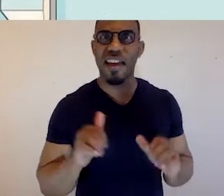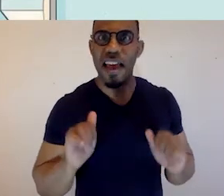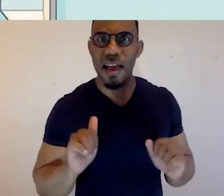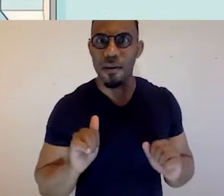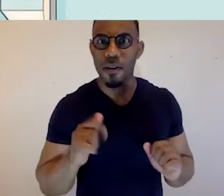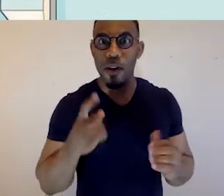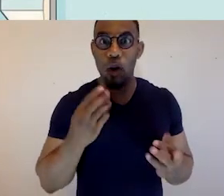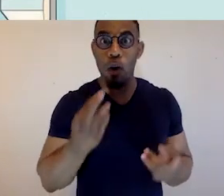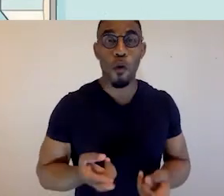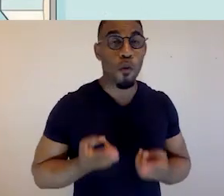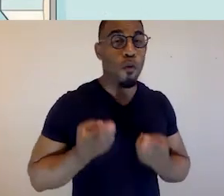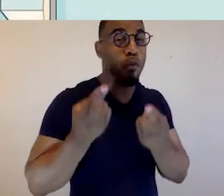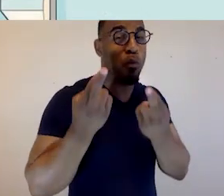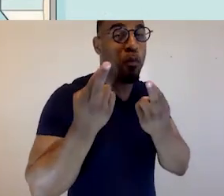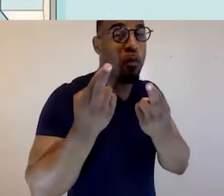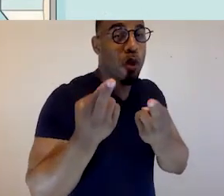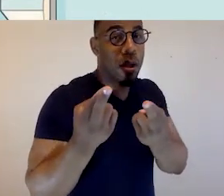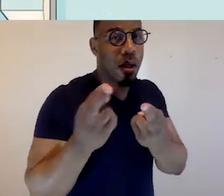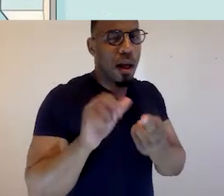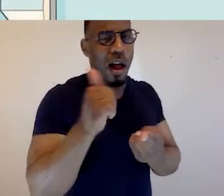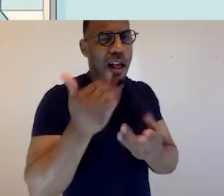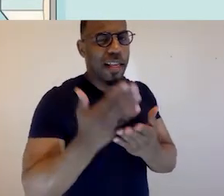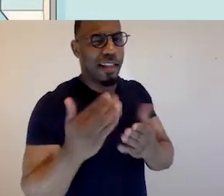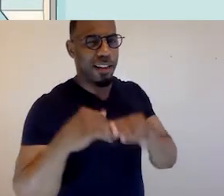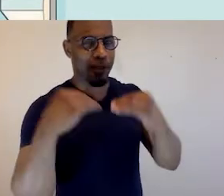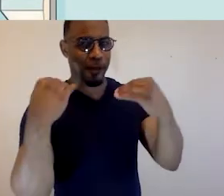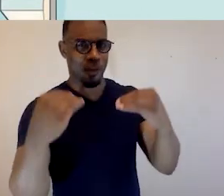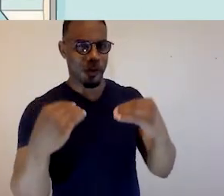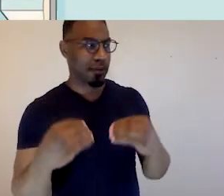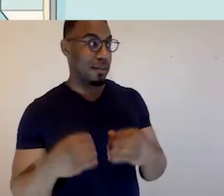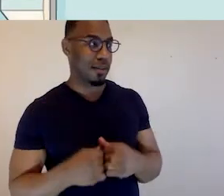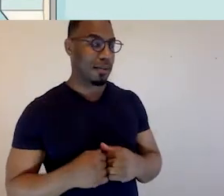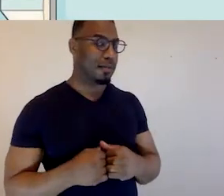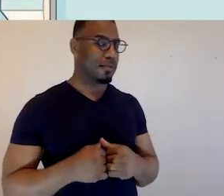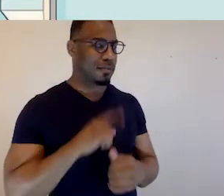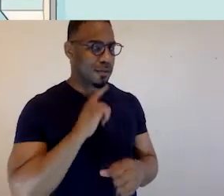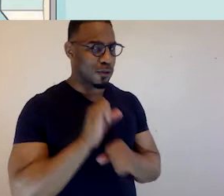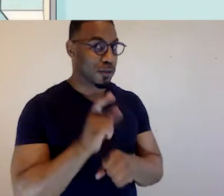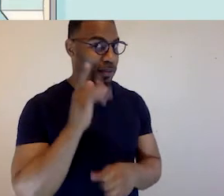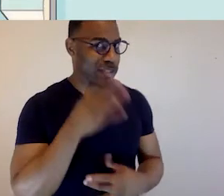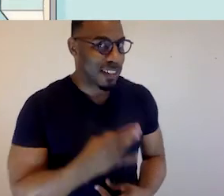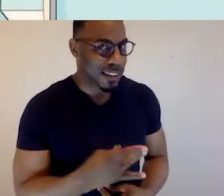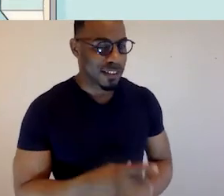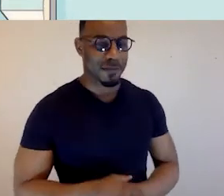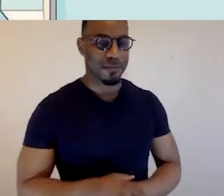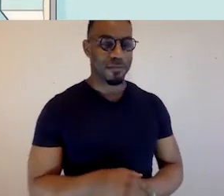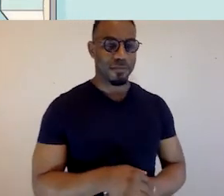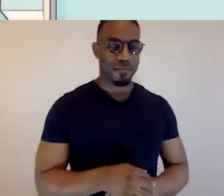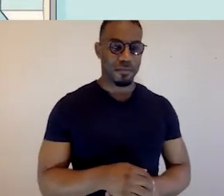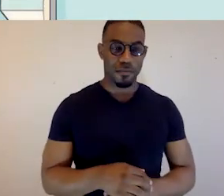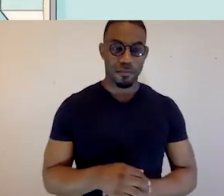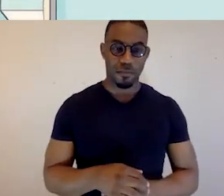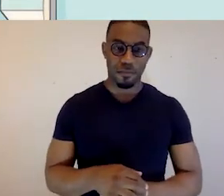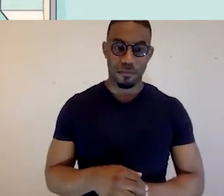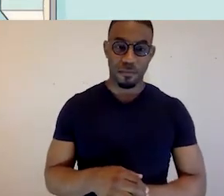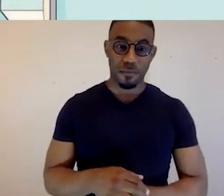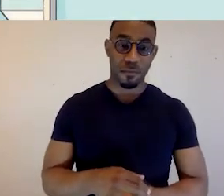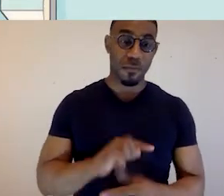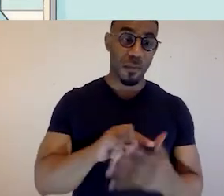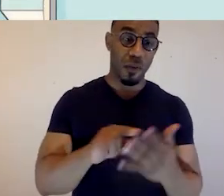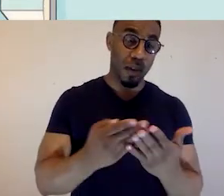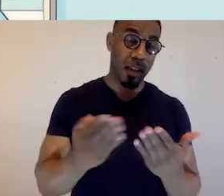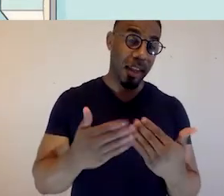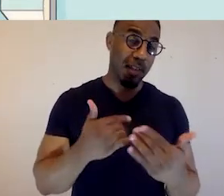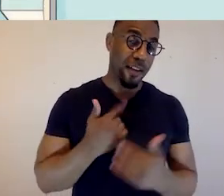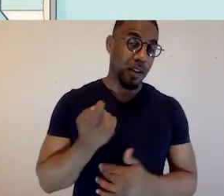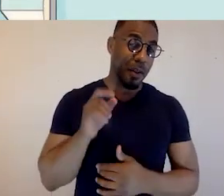to recommend to you other items in the store that it's sure you'll like. Those items even